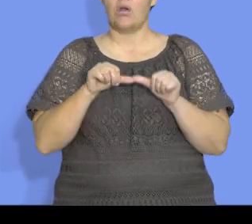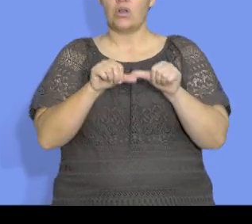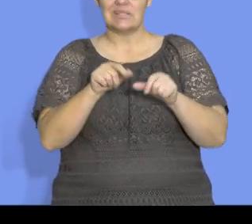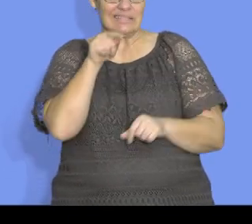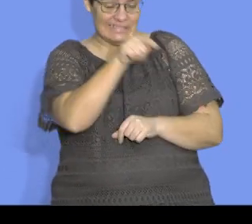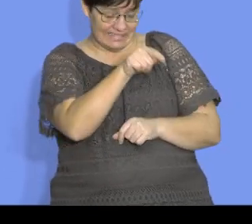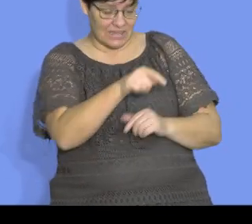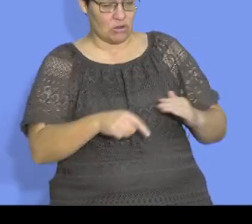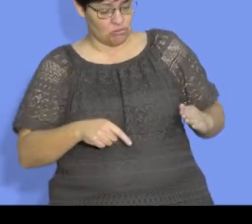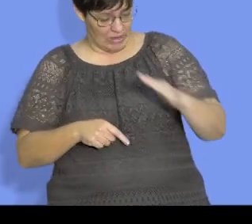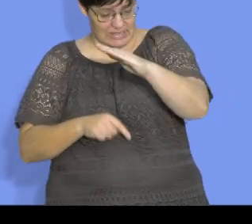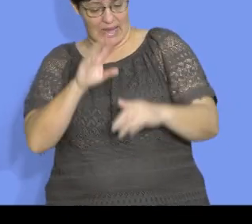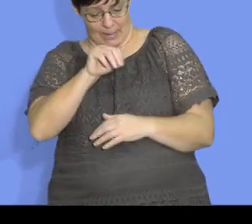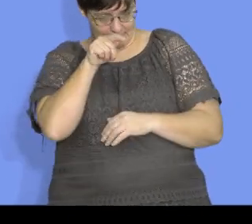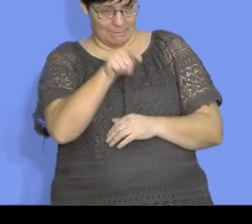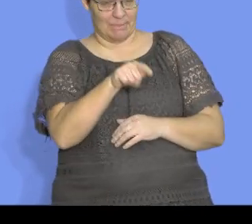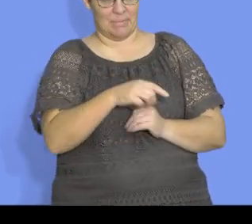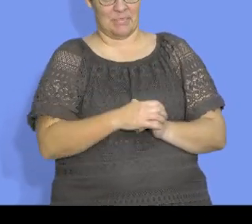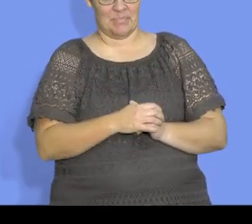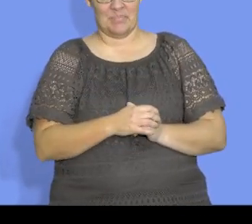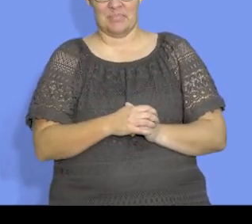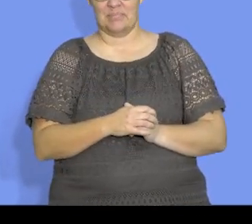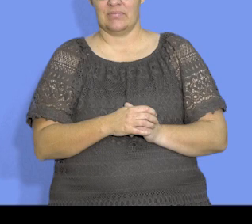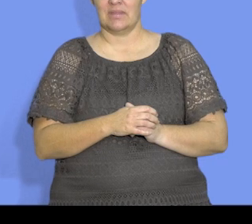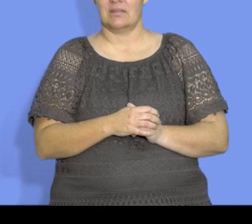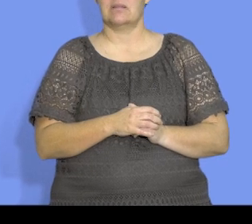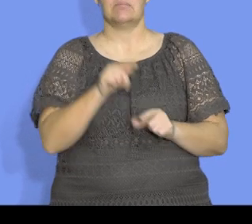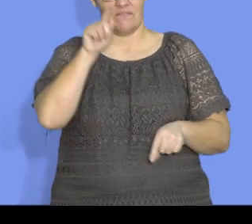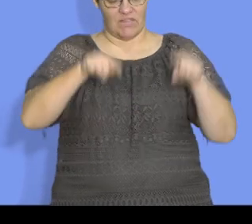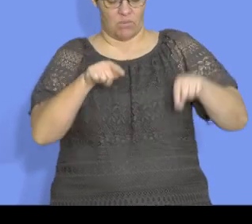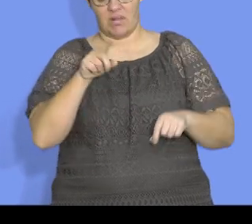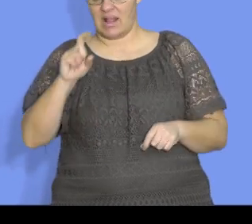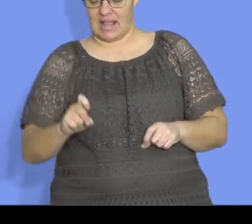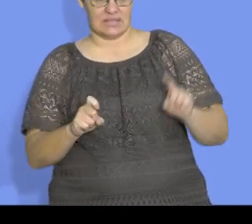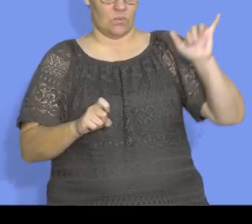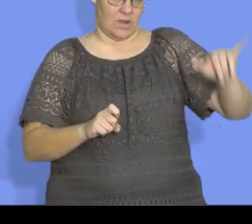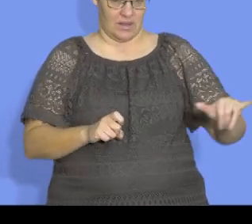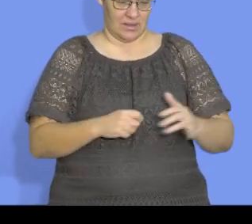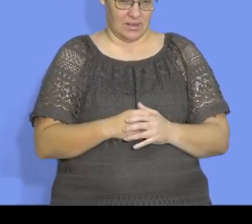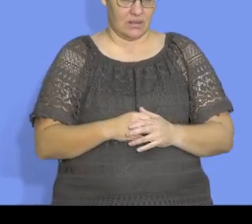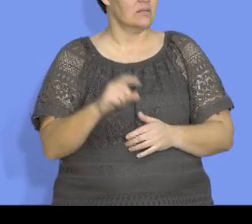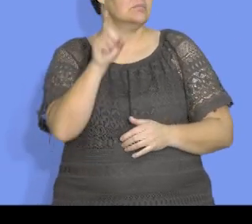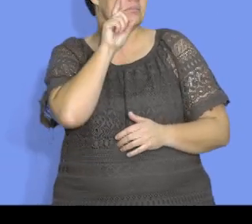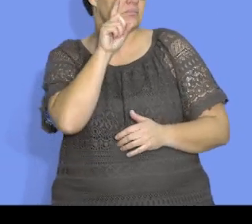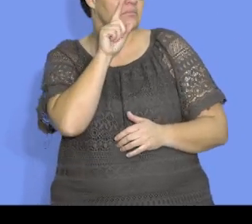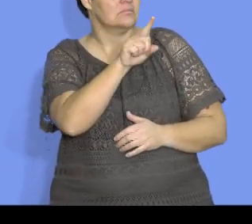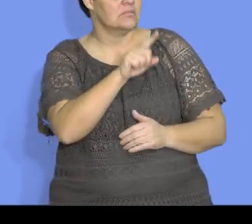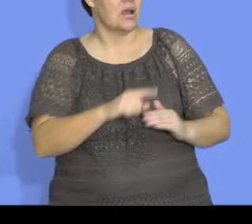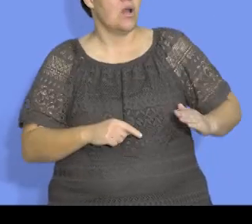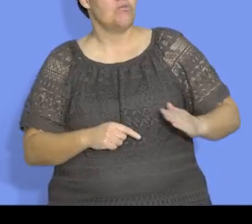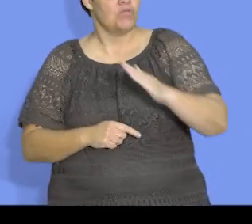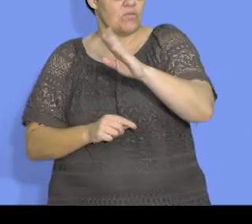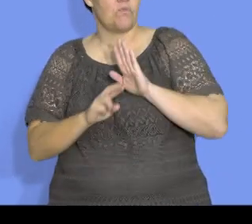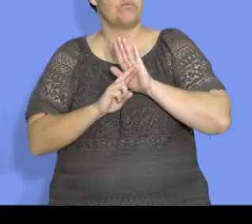constant is this bit. This is the gradient. And these are your two variables. Check what does